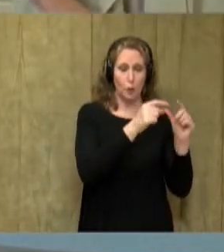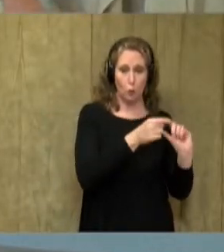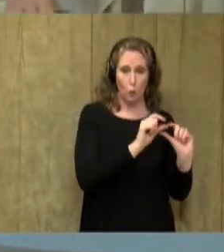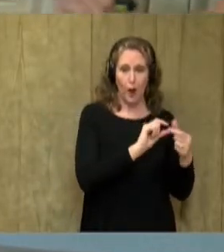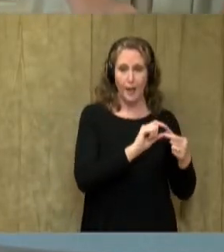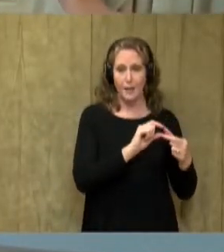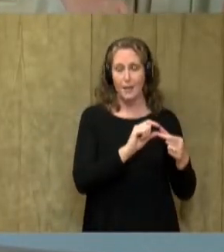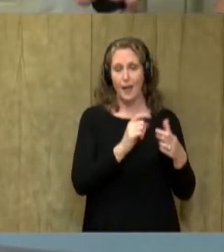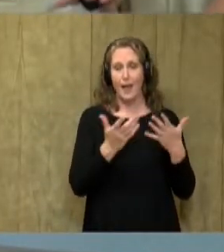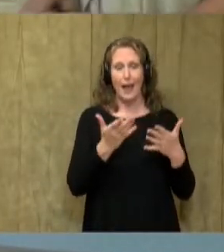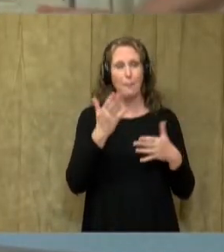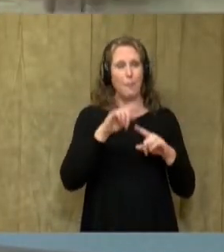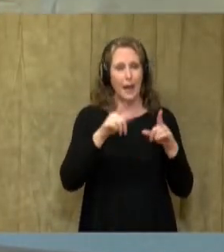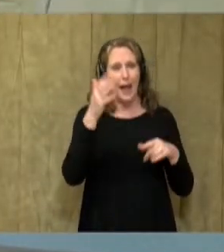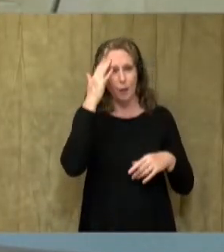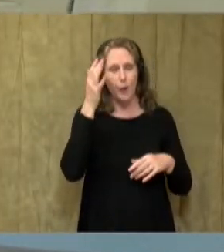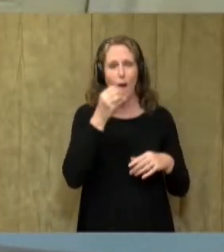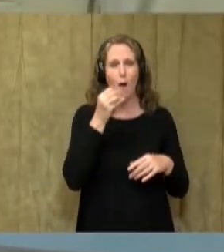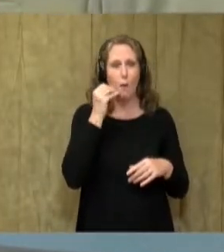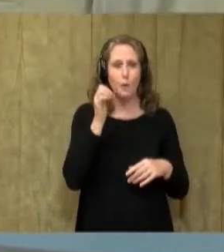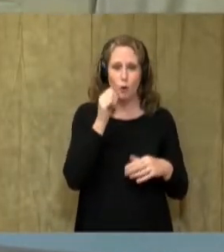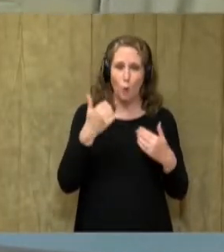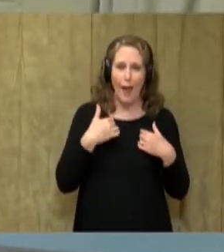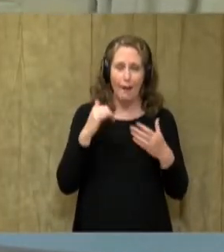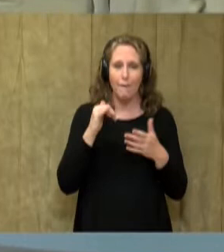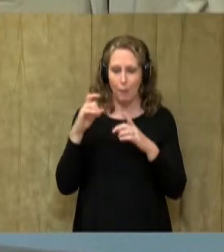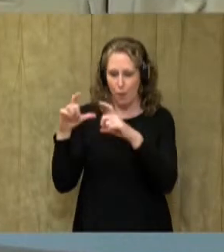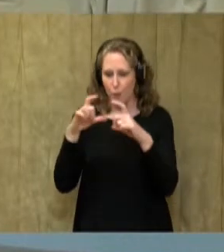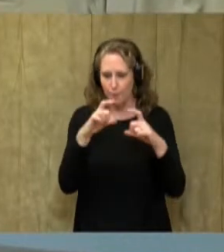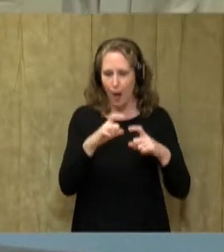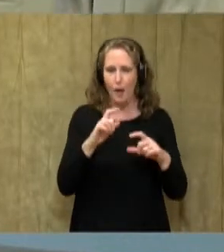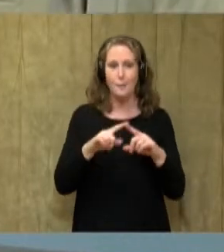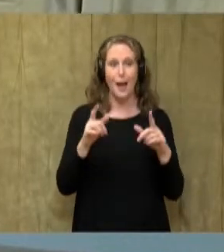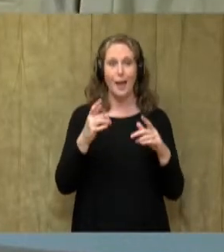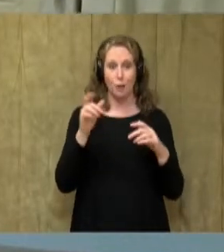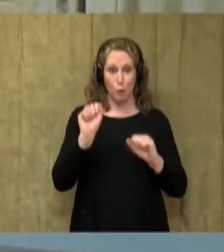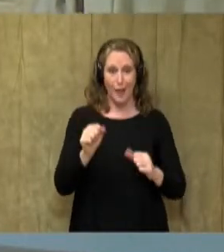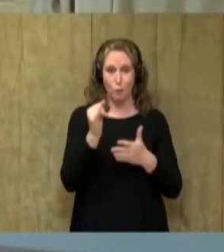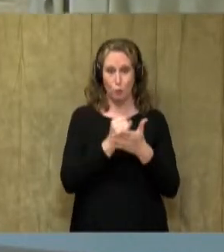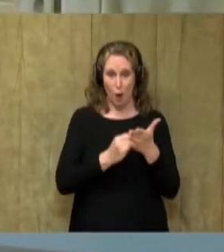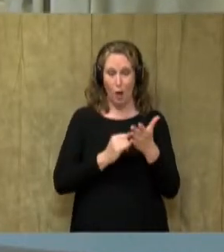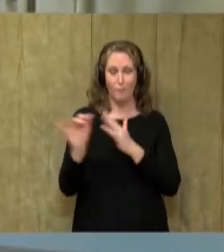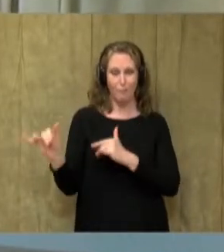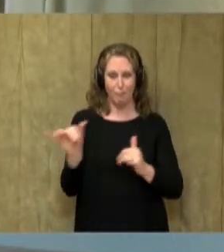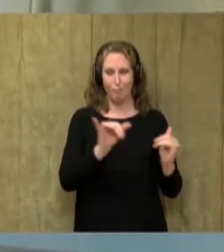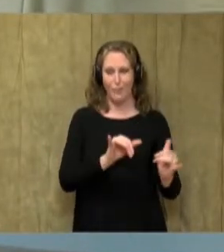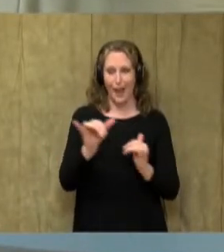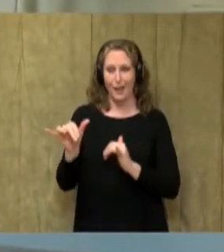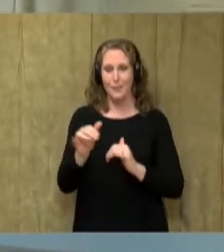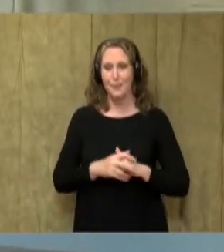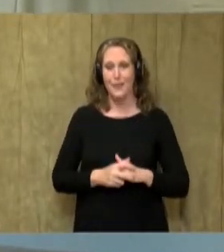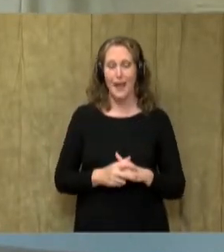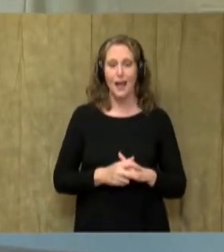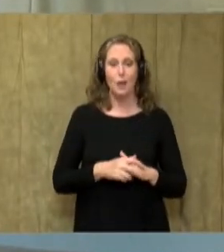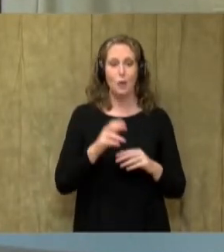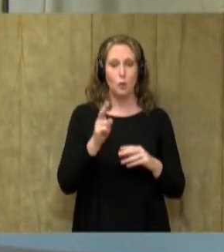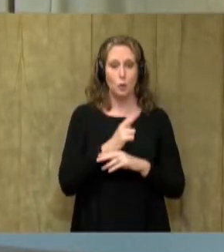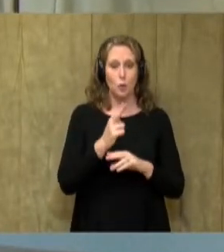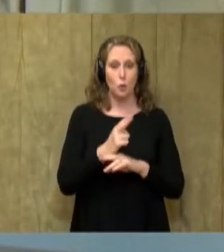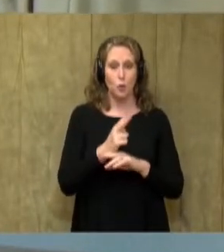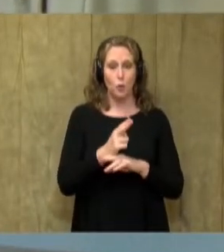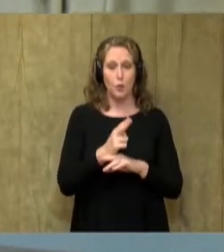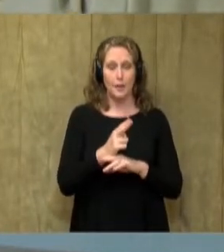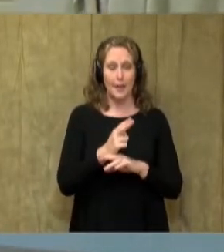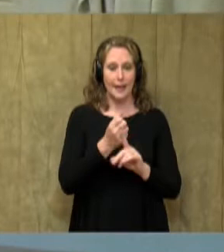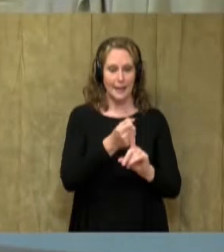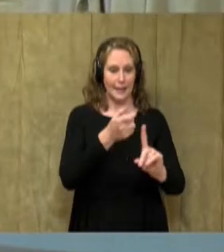you probably don't have base 10 blocks at home, but we can draw our base 10 blocks, so it's like having them. We can use the open number line